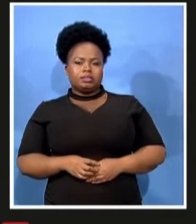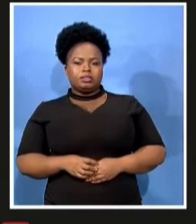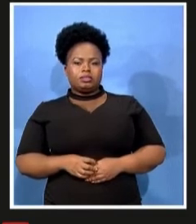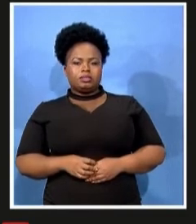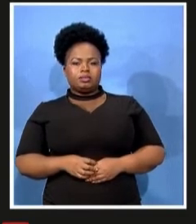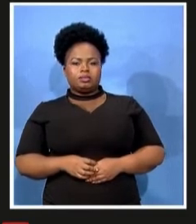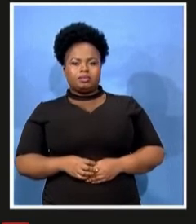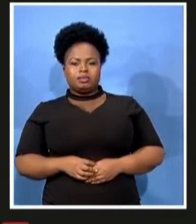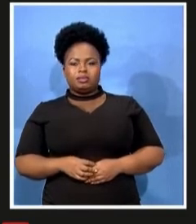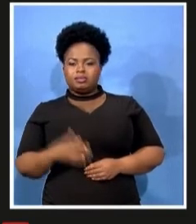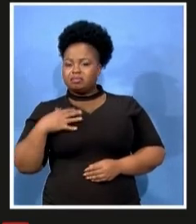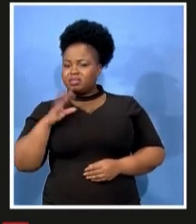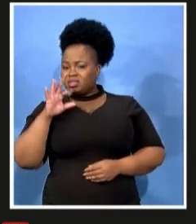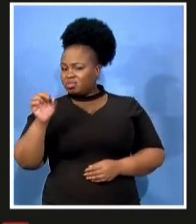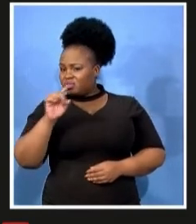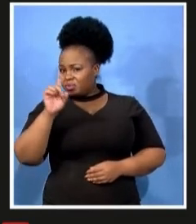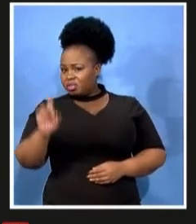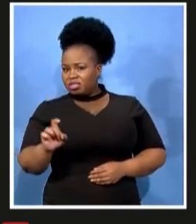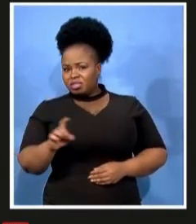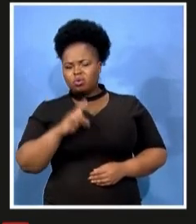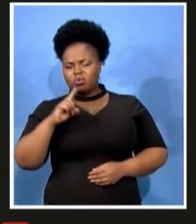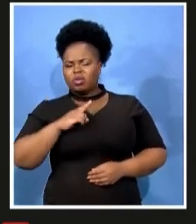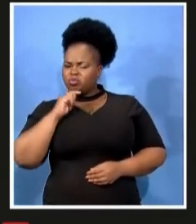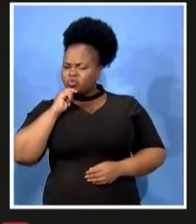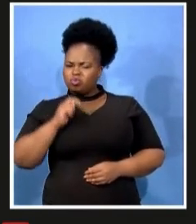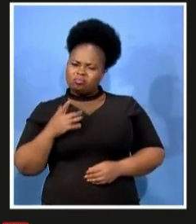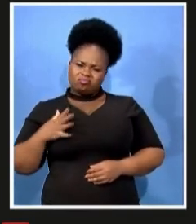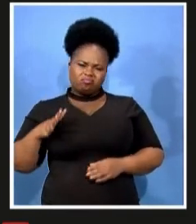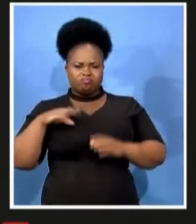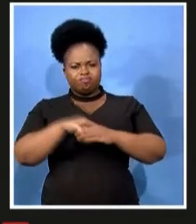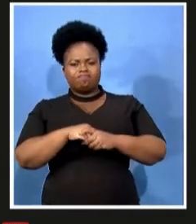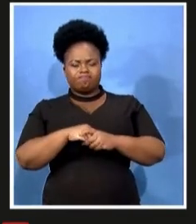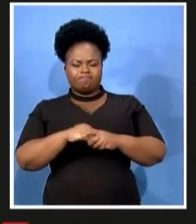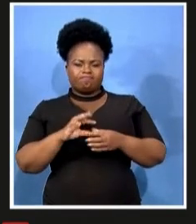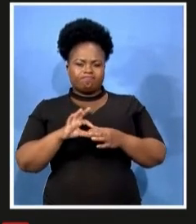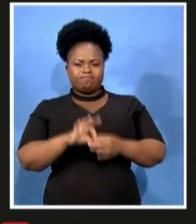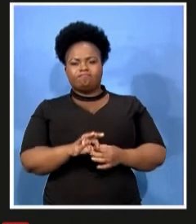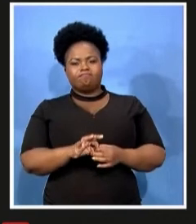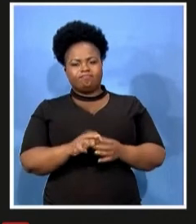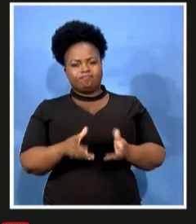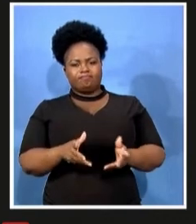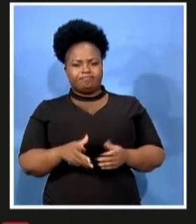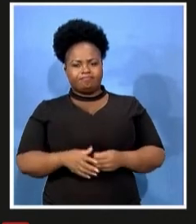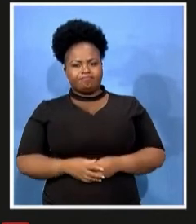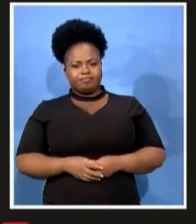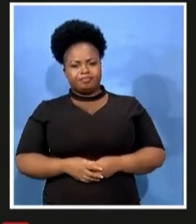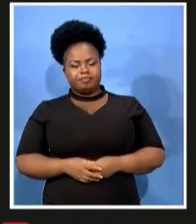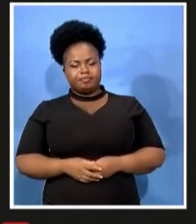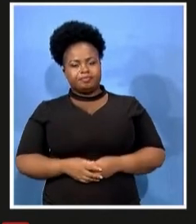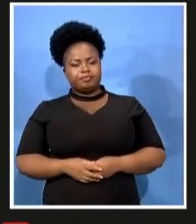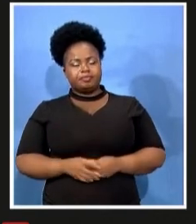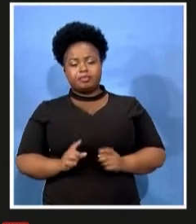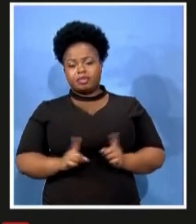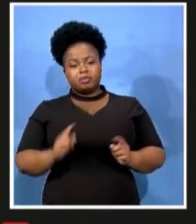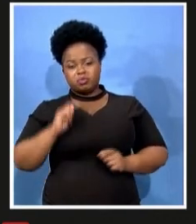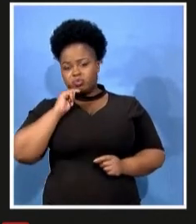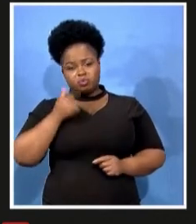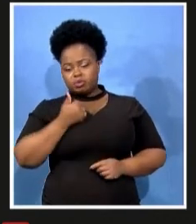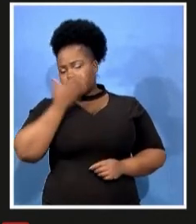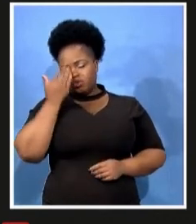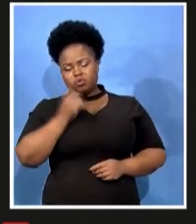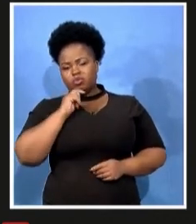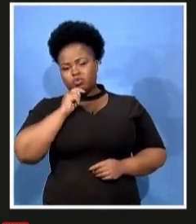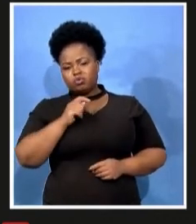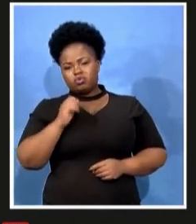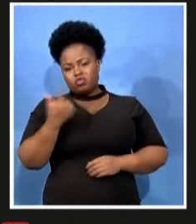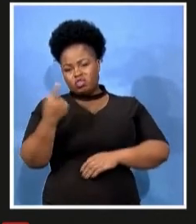wanted to be part of us right until the end. Little did we know that a few days later she would pass on. I've